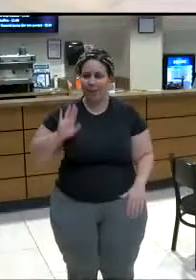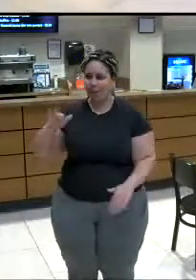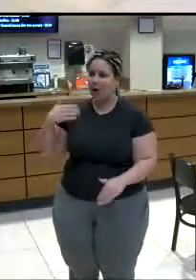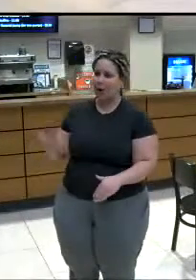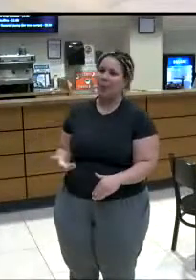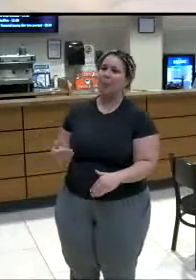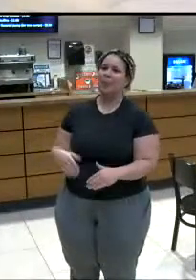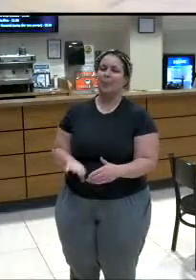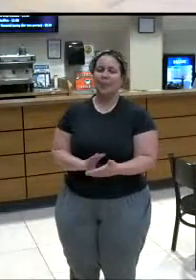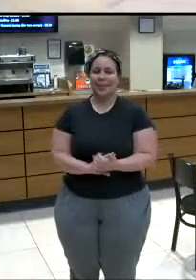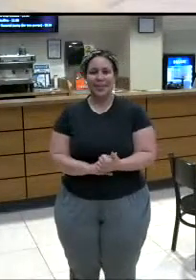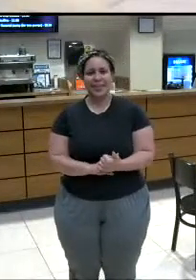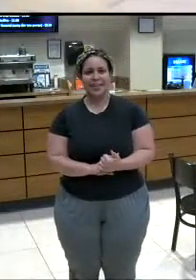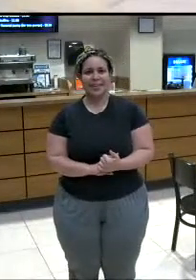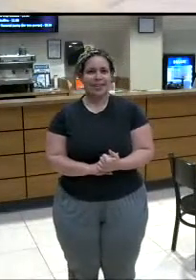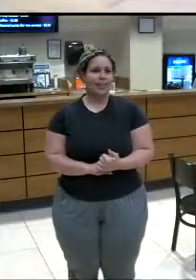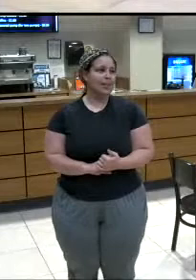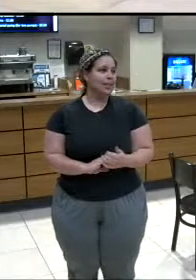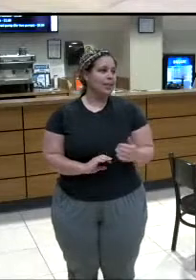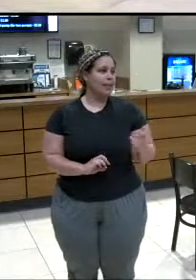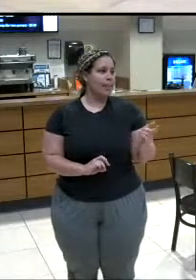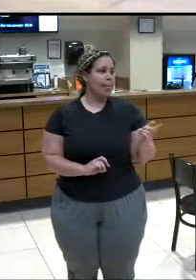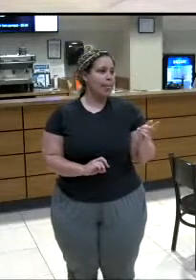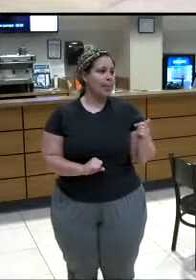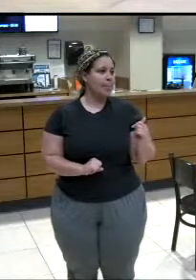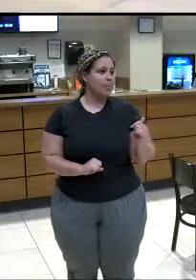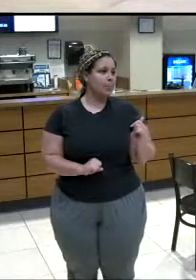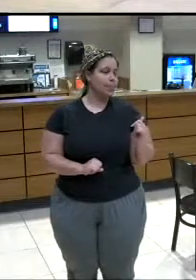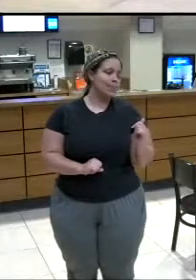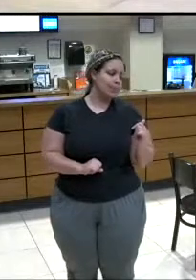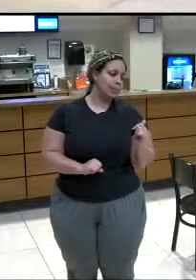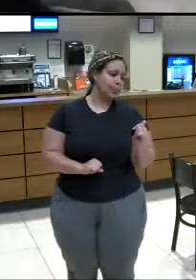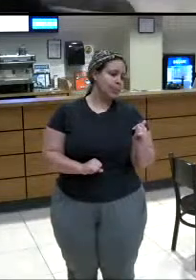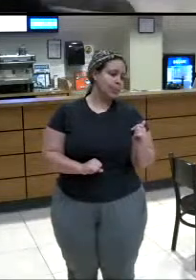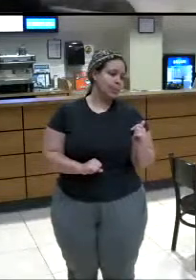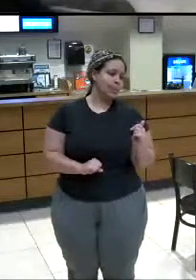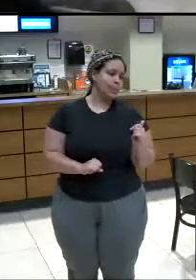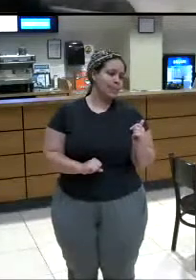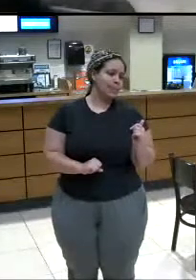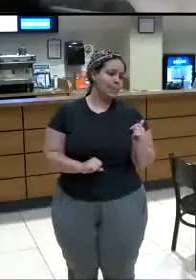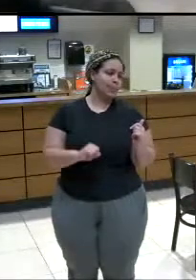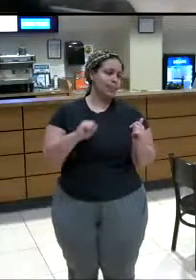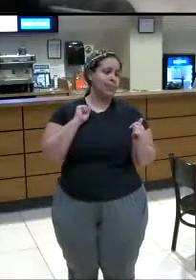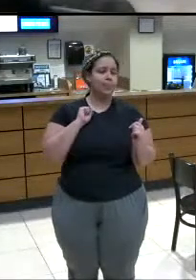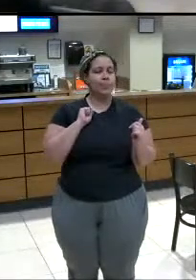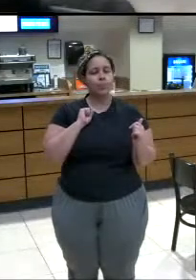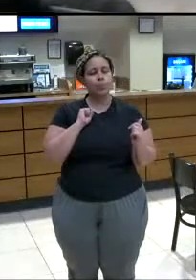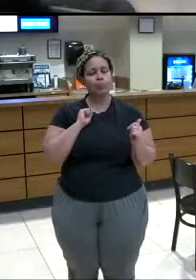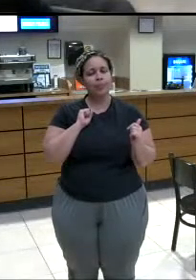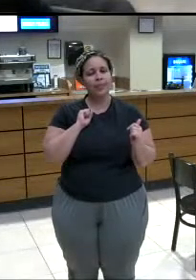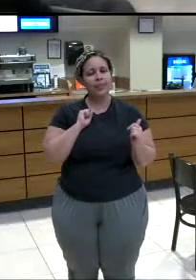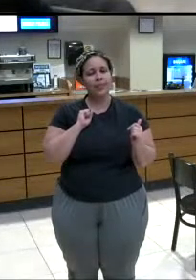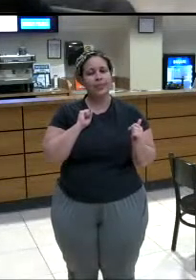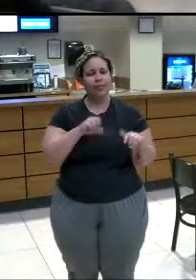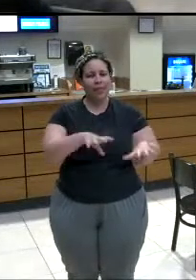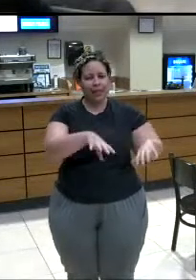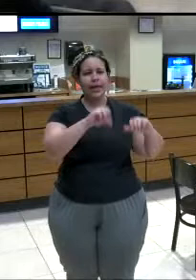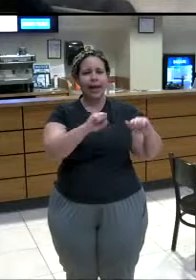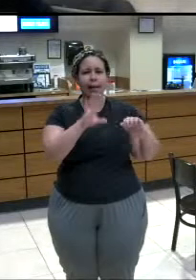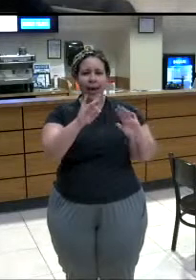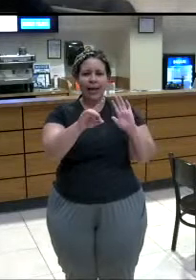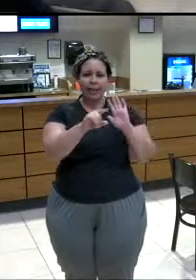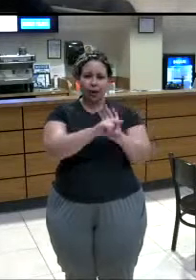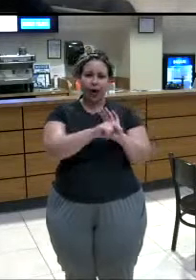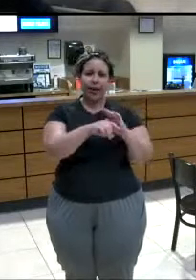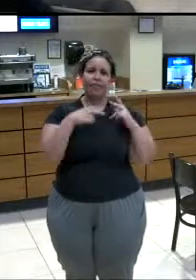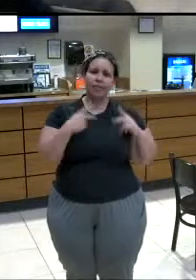I just have one quick follow-up. So if they take the 8th grade physical science, it doesn't count toward high school credits,